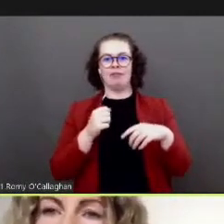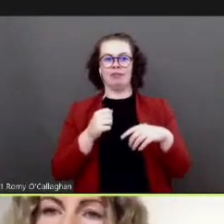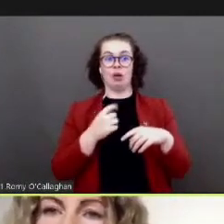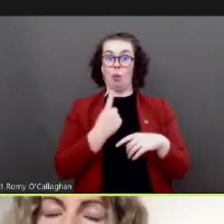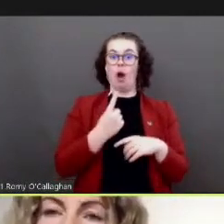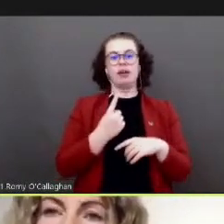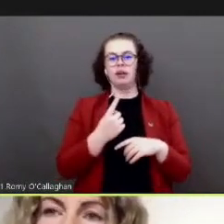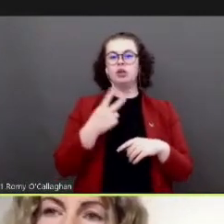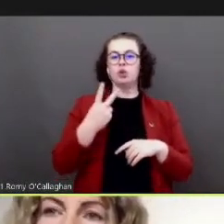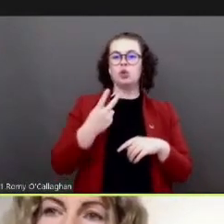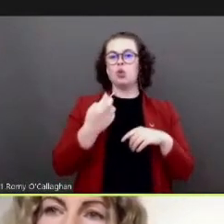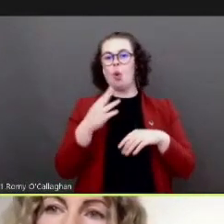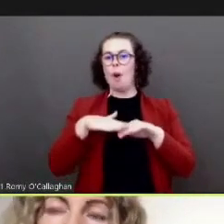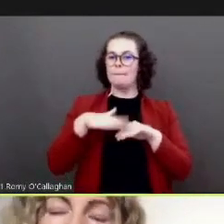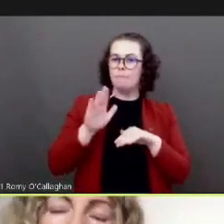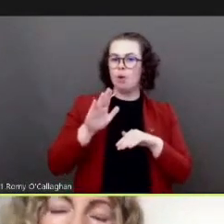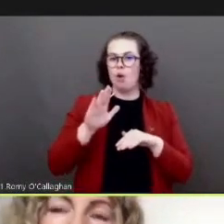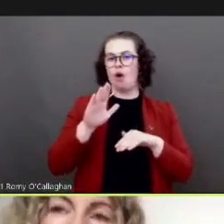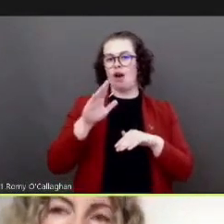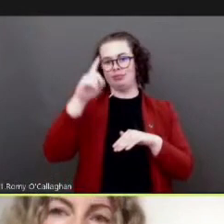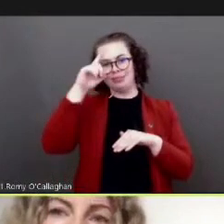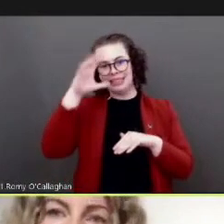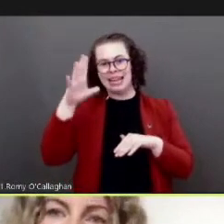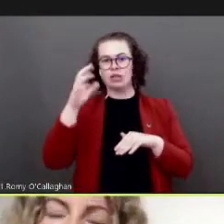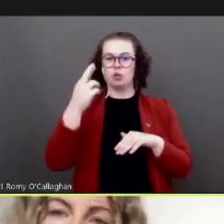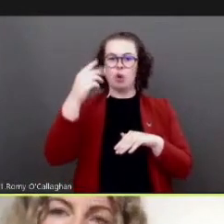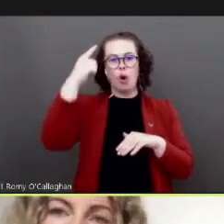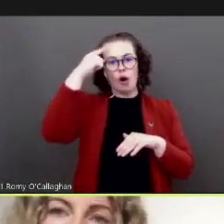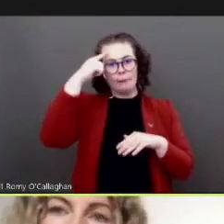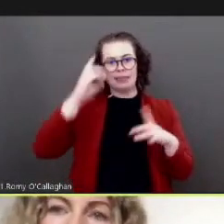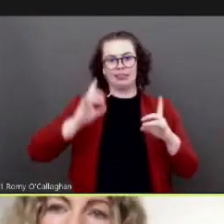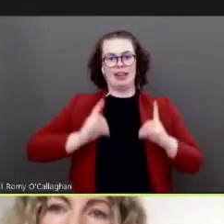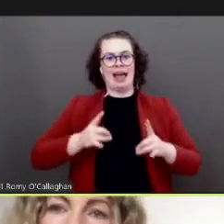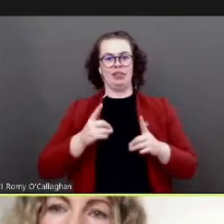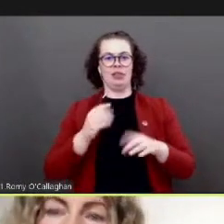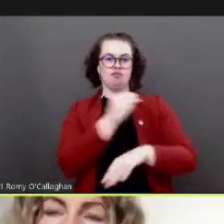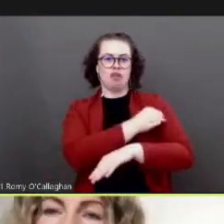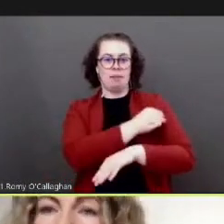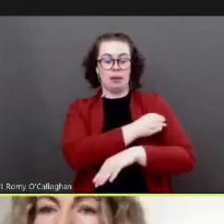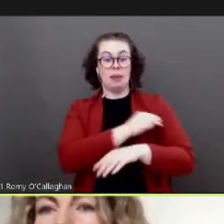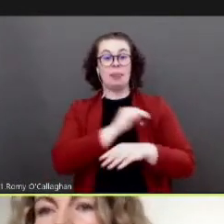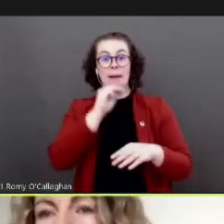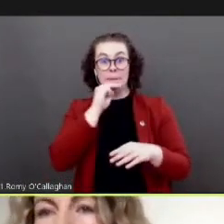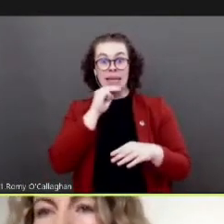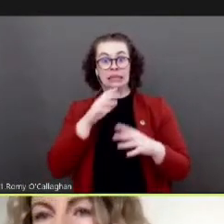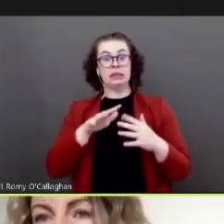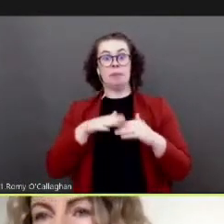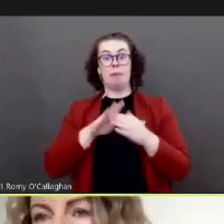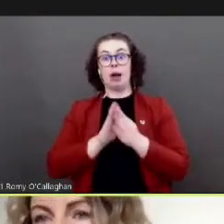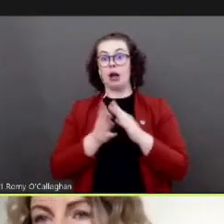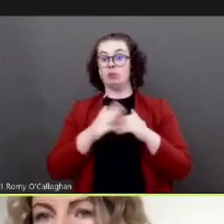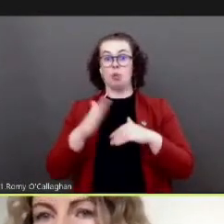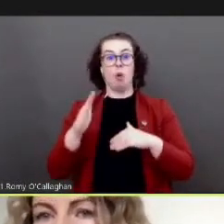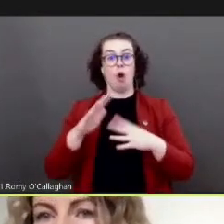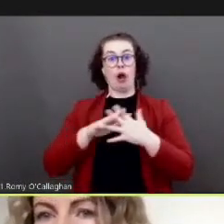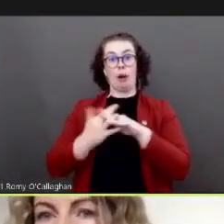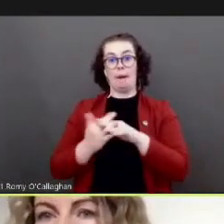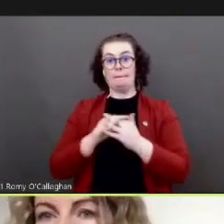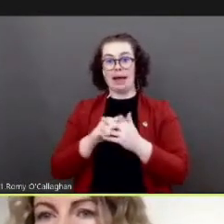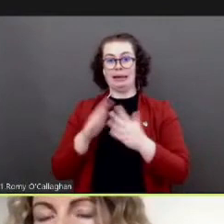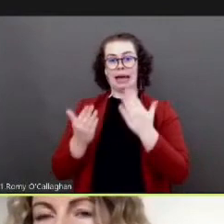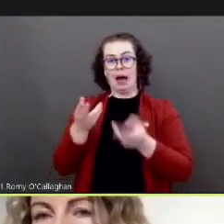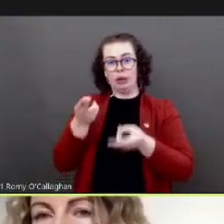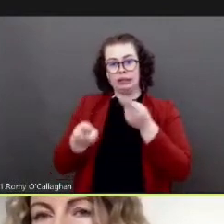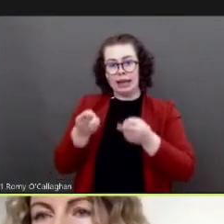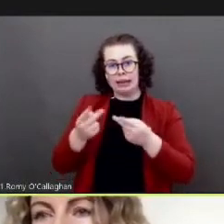concurrent diagnoses. That raises the level of complexity in terms of assessment and also of treatment and